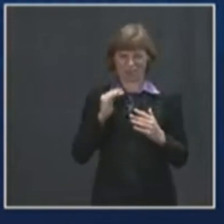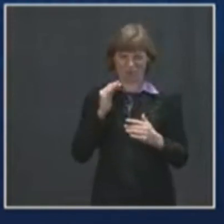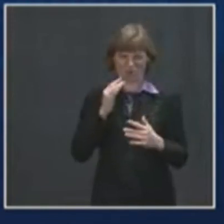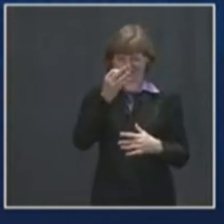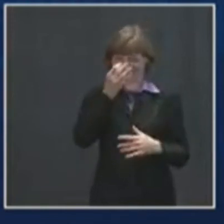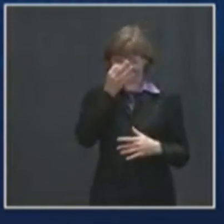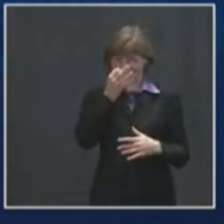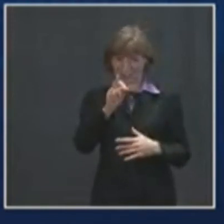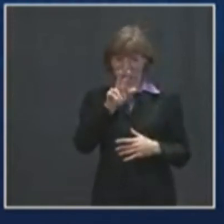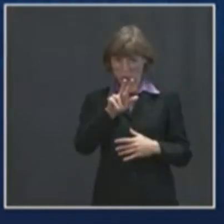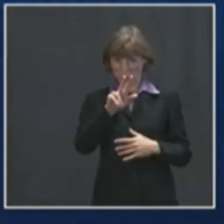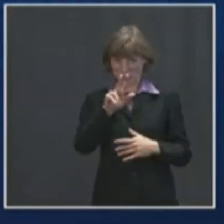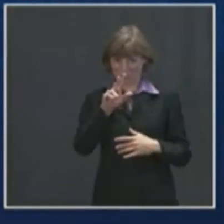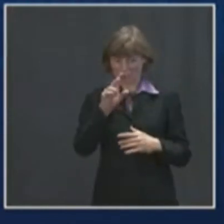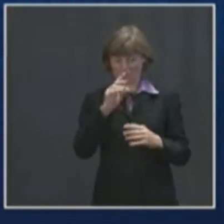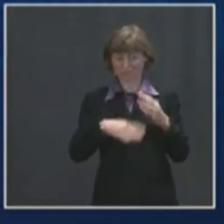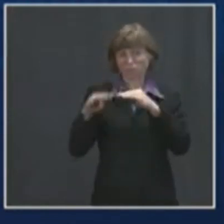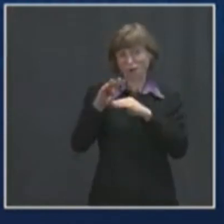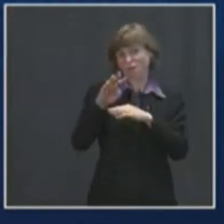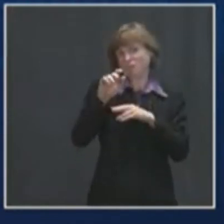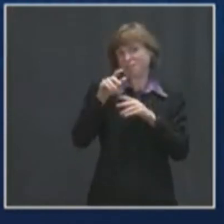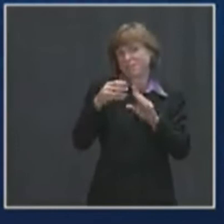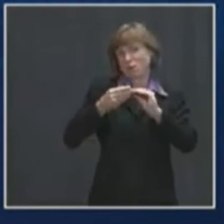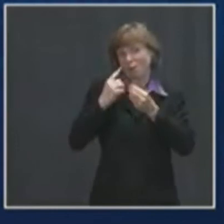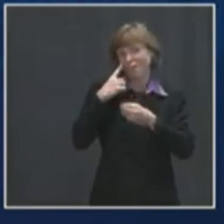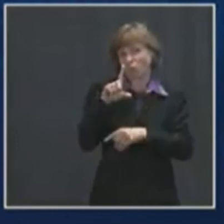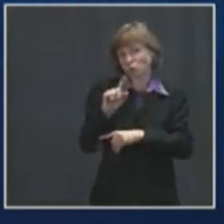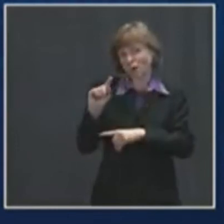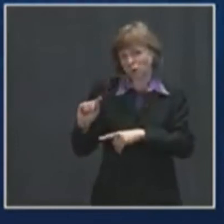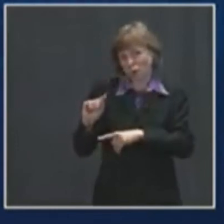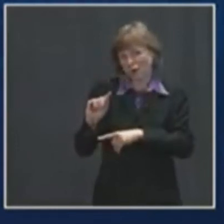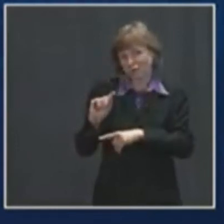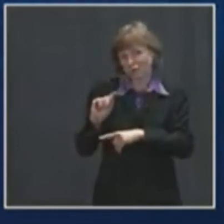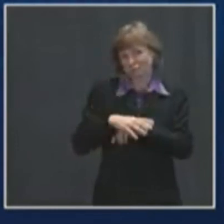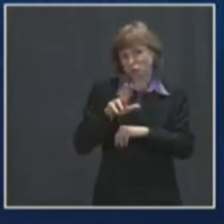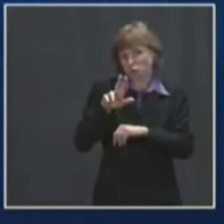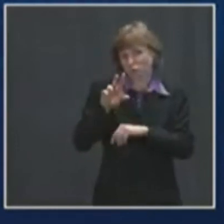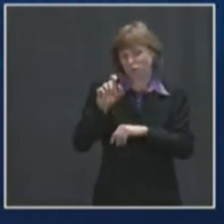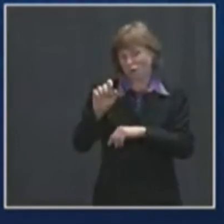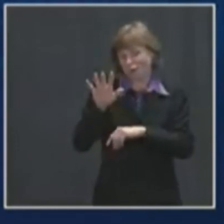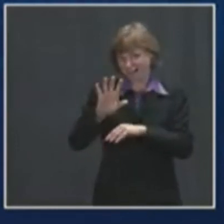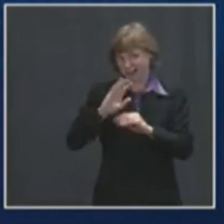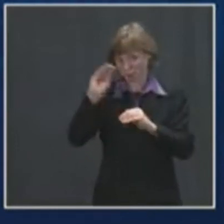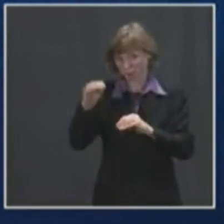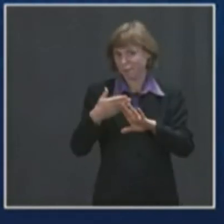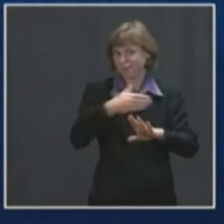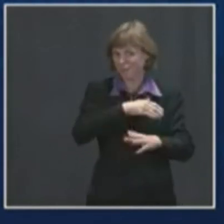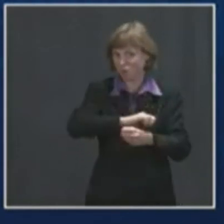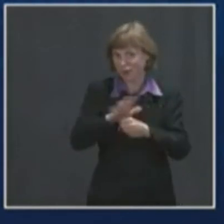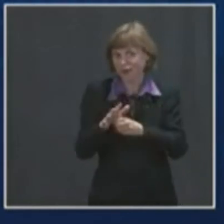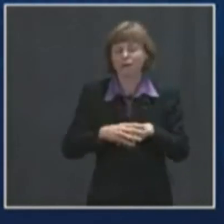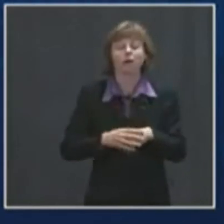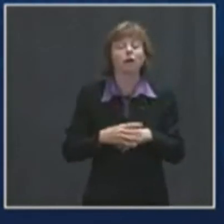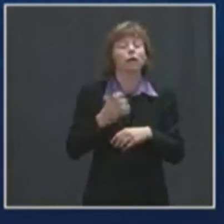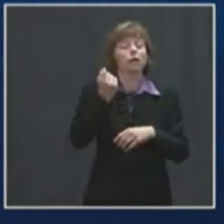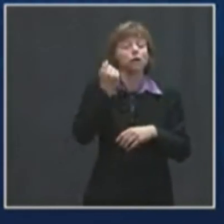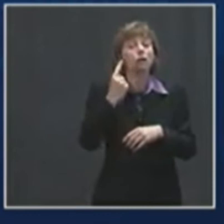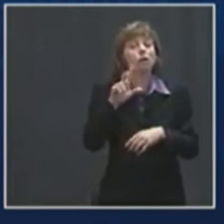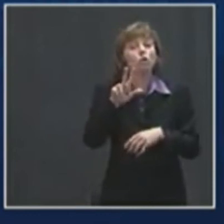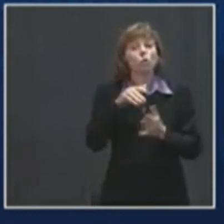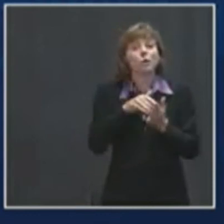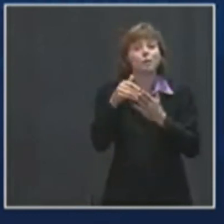February 2020 of 3.5% before the pandemic. Over the same period, more than 4 million workers have dropped out of the labor